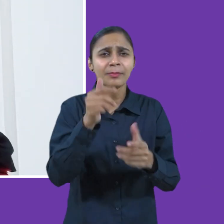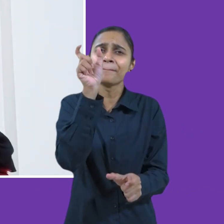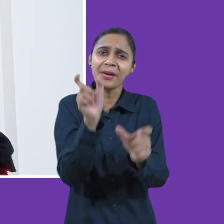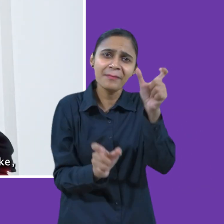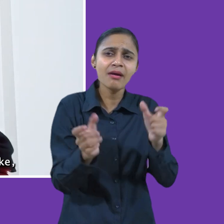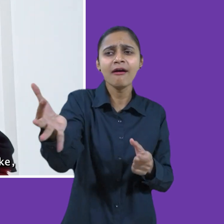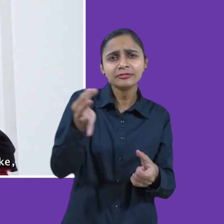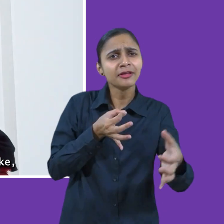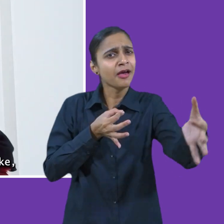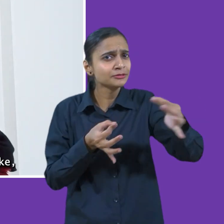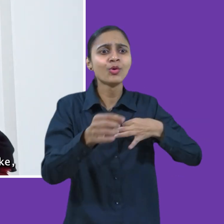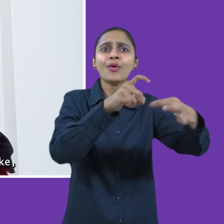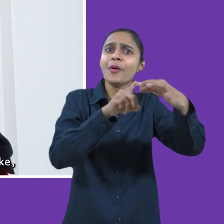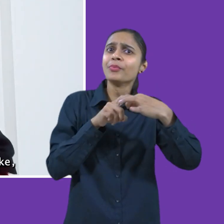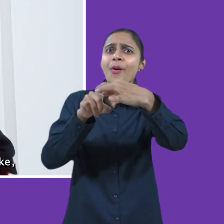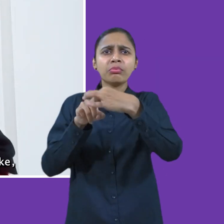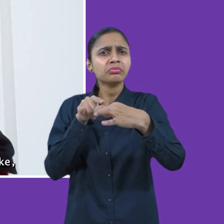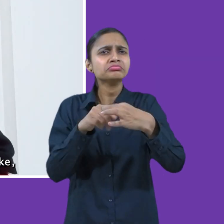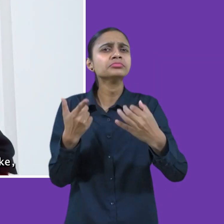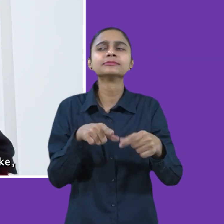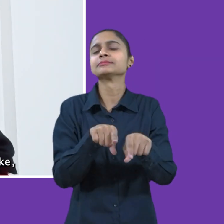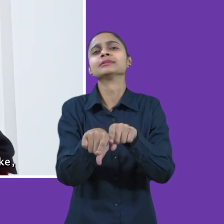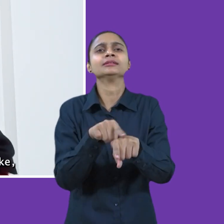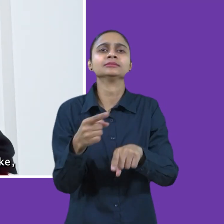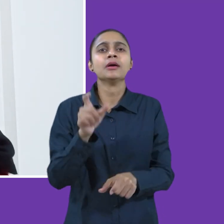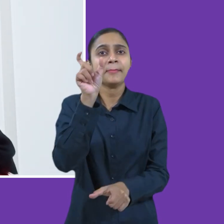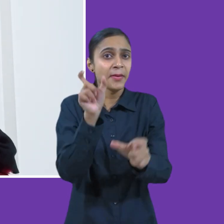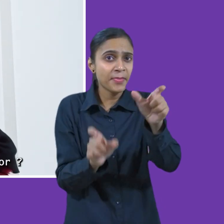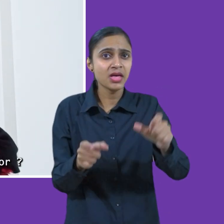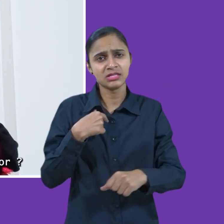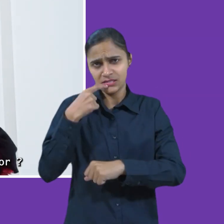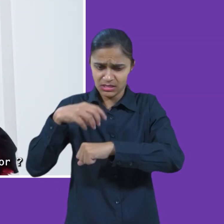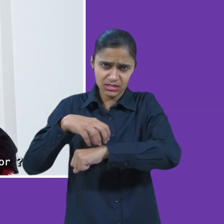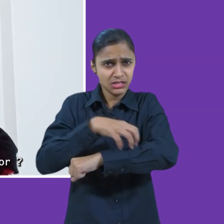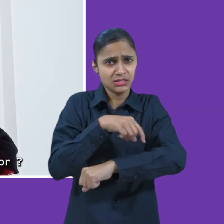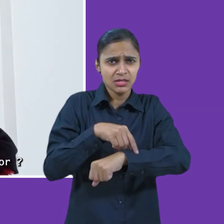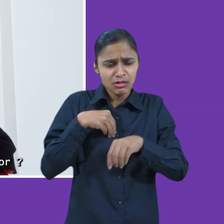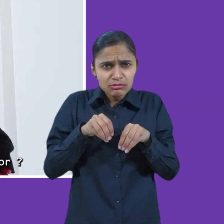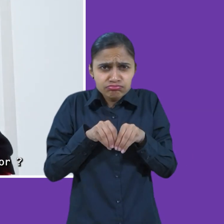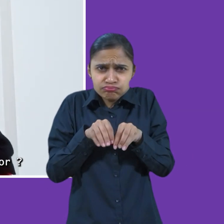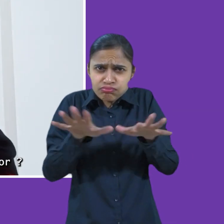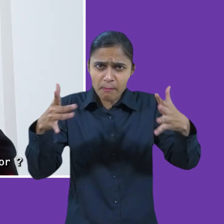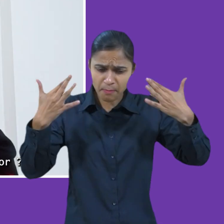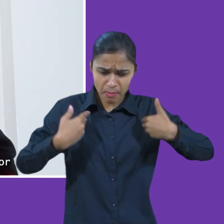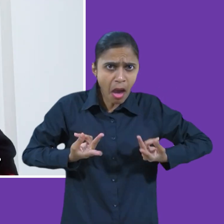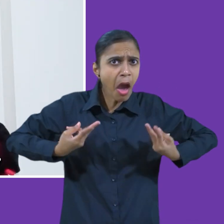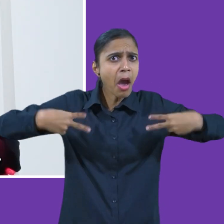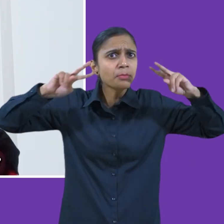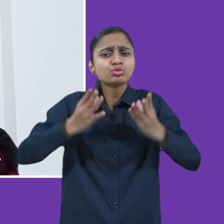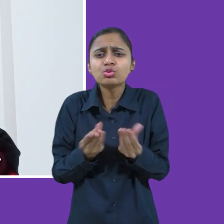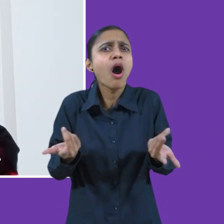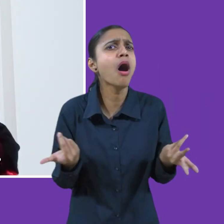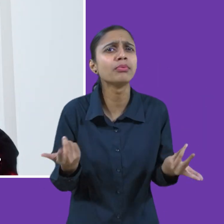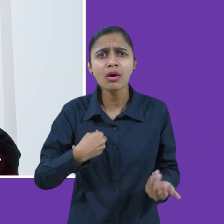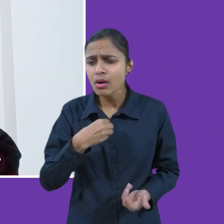important. I generally come across some questions I have vitiligo, what treatment can I go for? It is